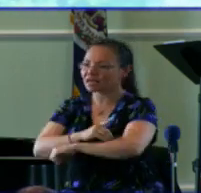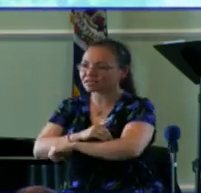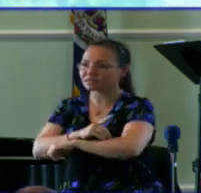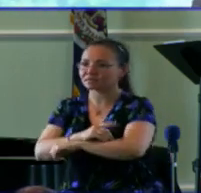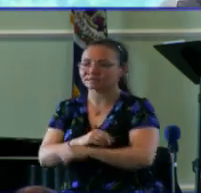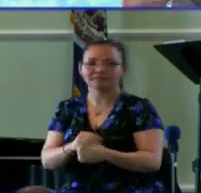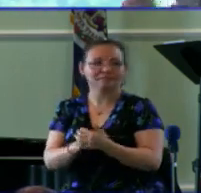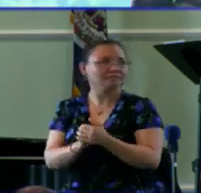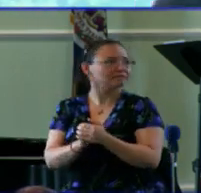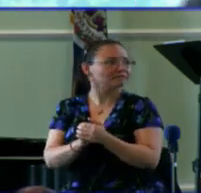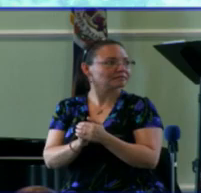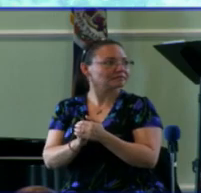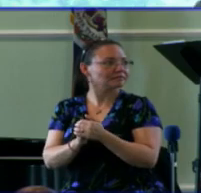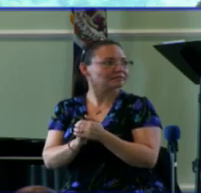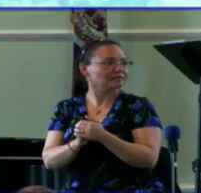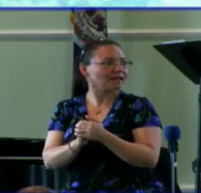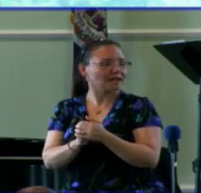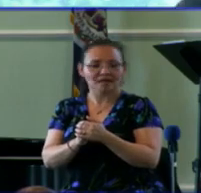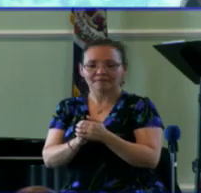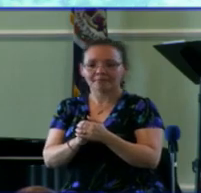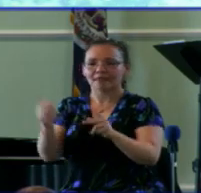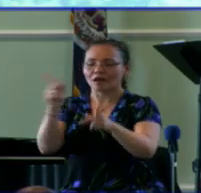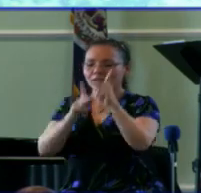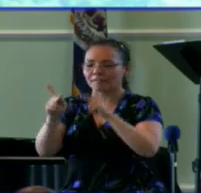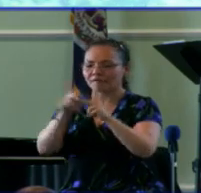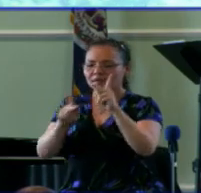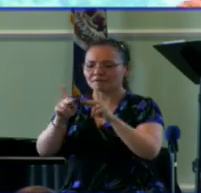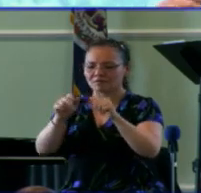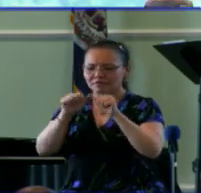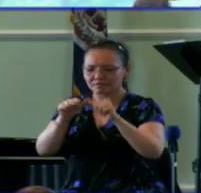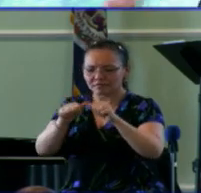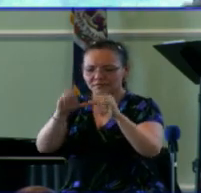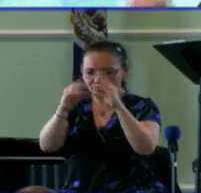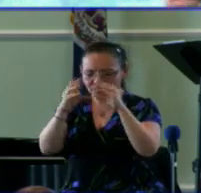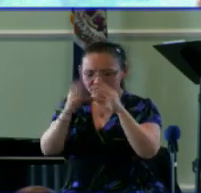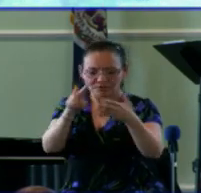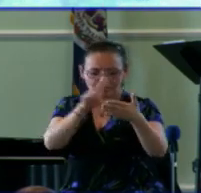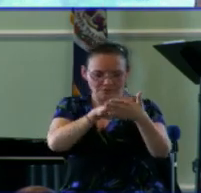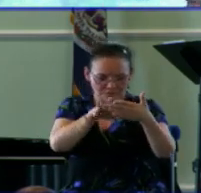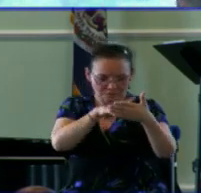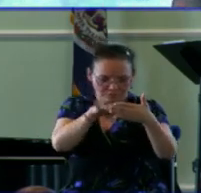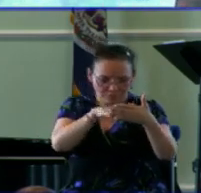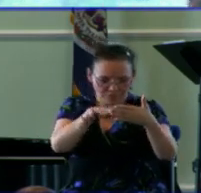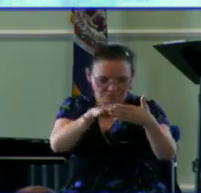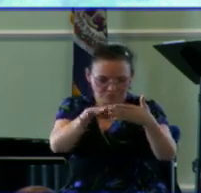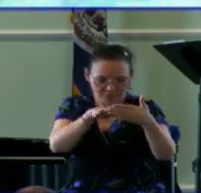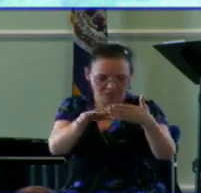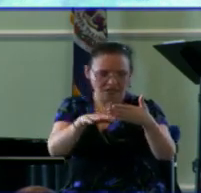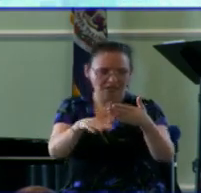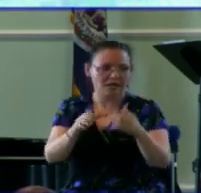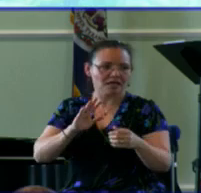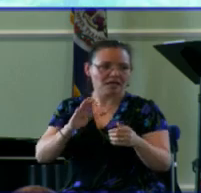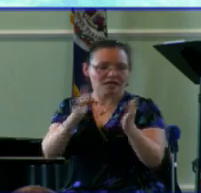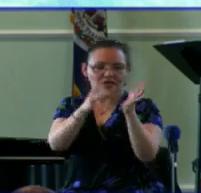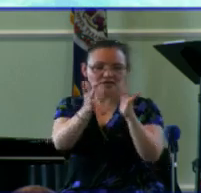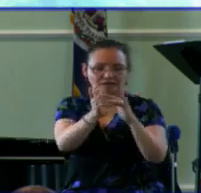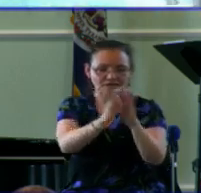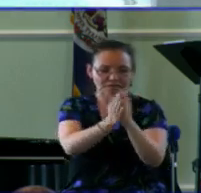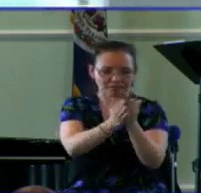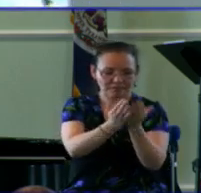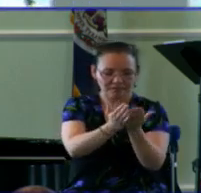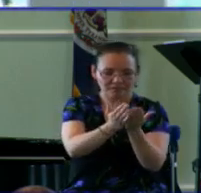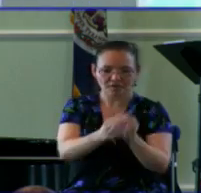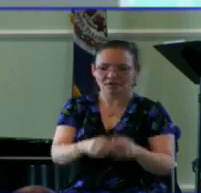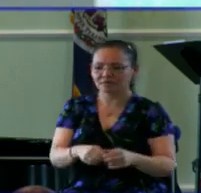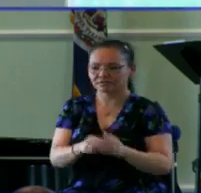this and this. No, they spent time in God's word and prayer, reading God's word, studying God's word, comparing text